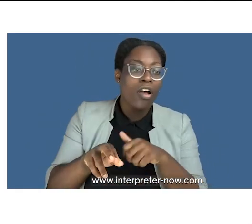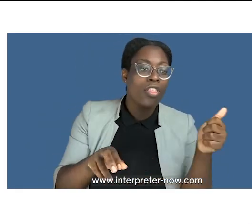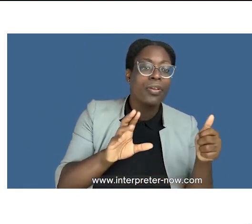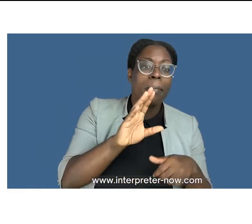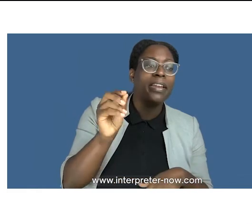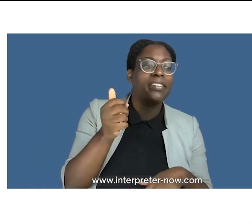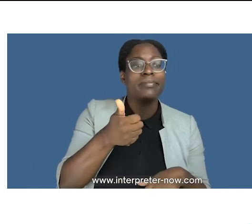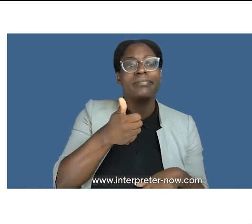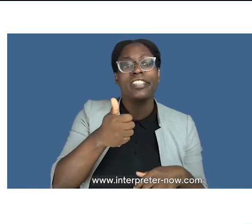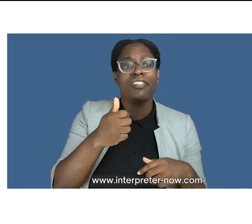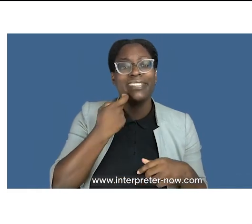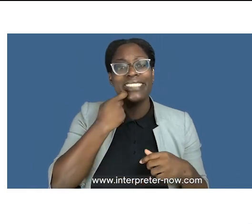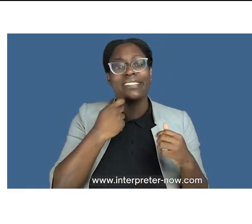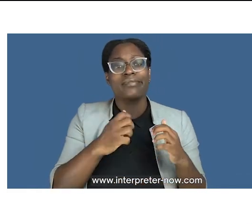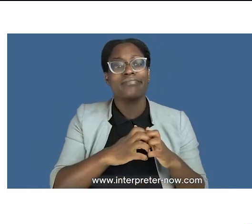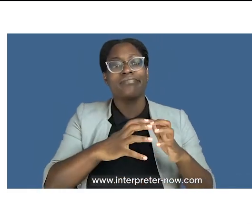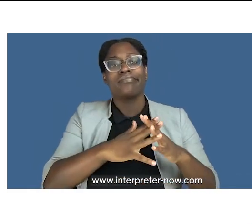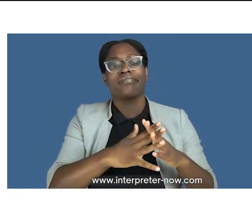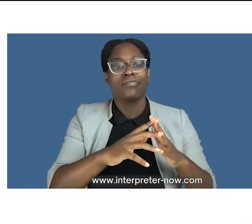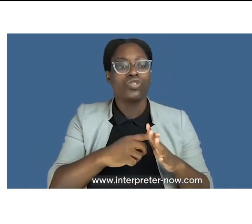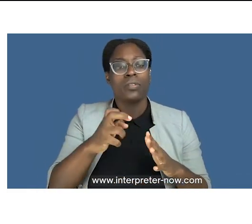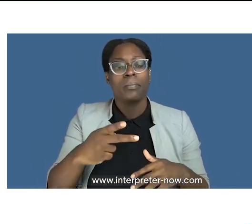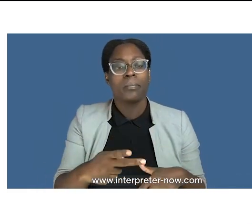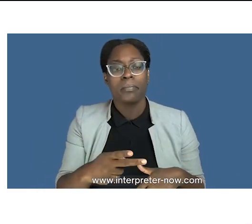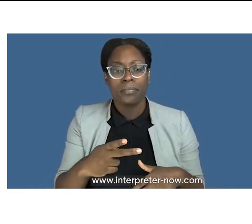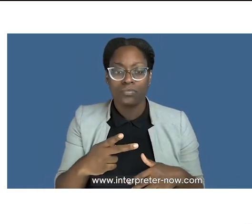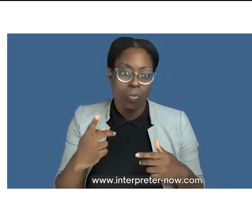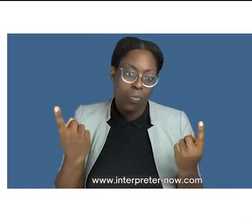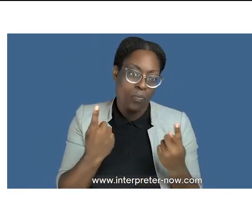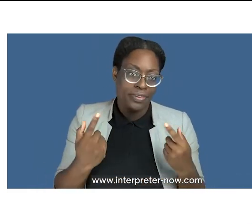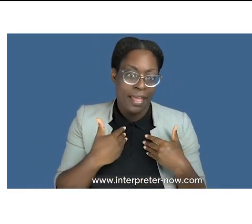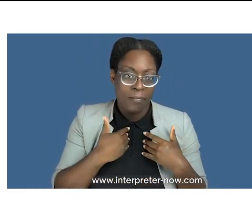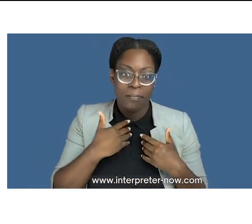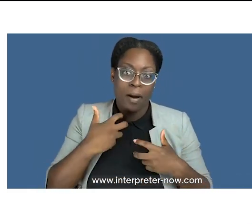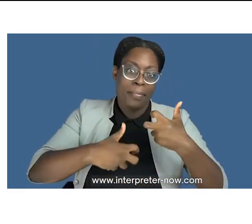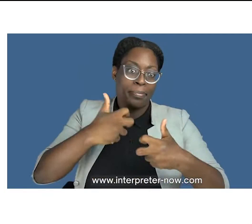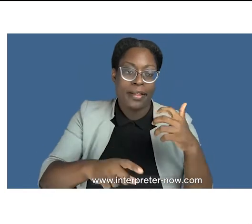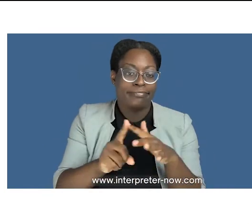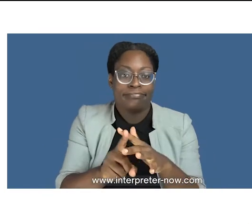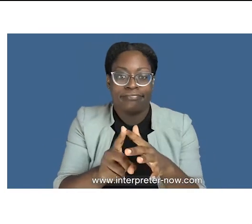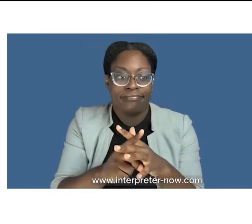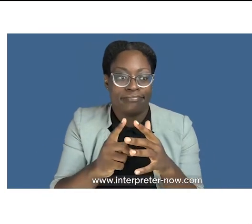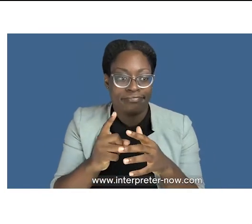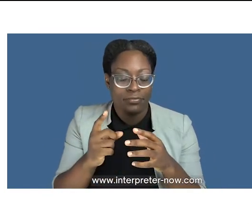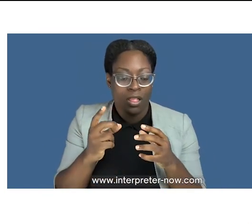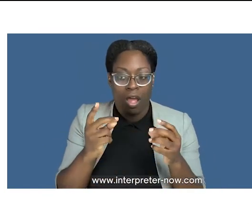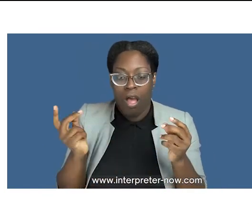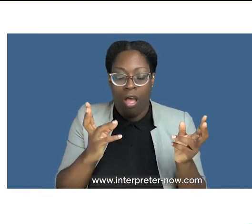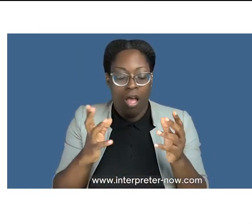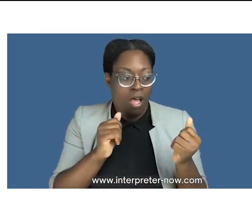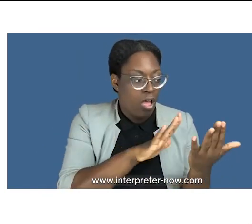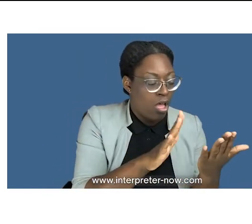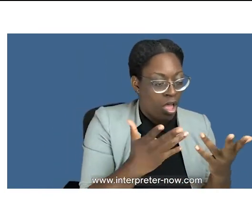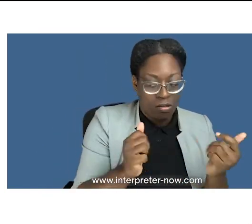or like us at High Alpha Innovation, are there any examples that you could point us to that you've seen in your experience of like what does a